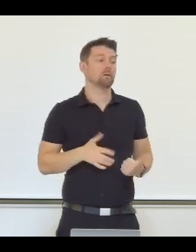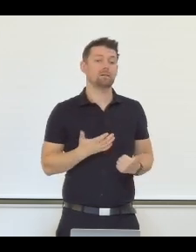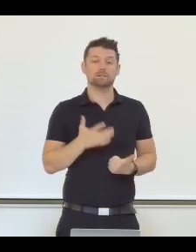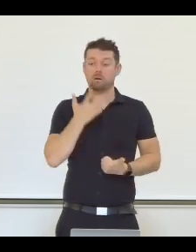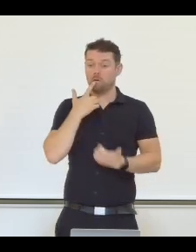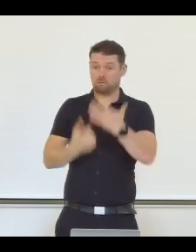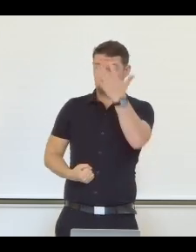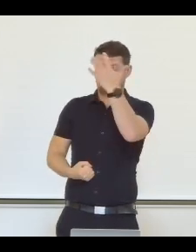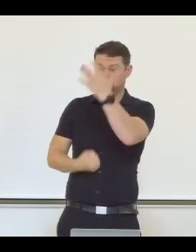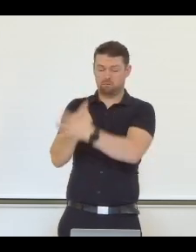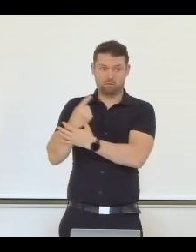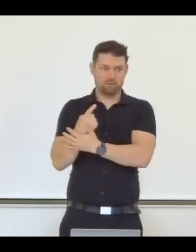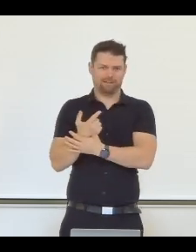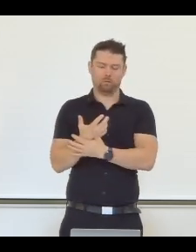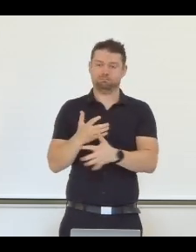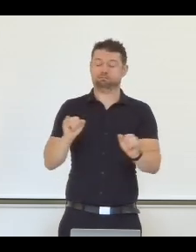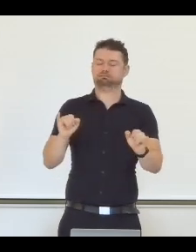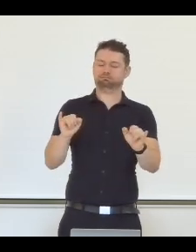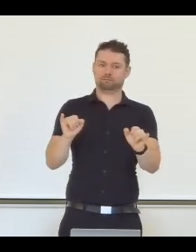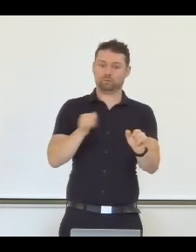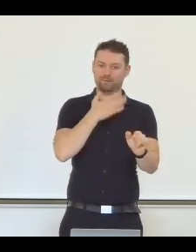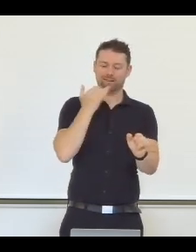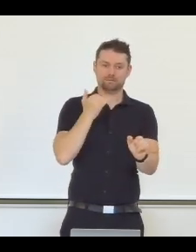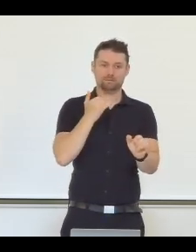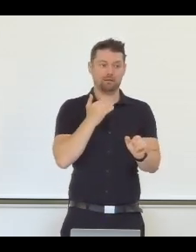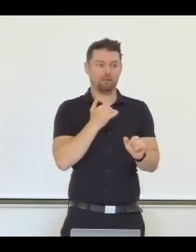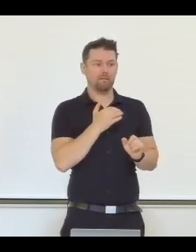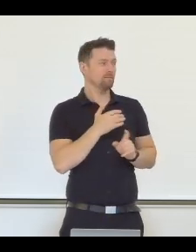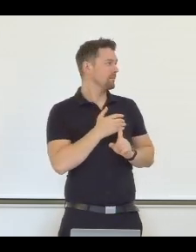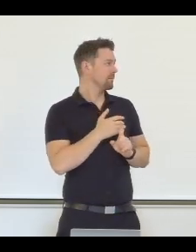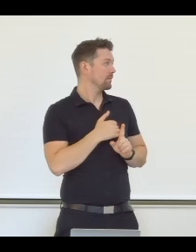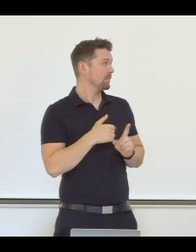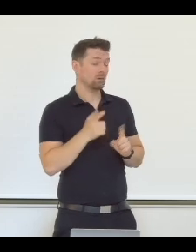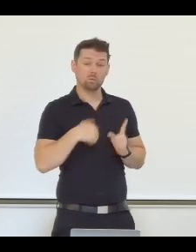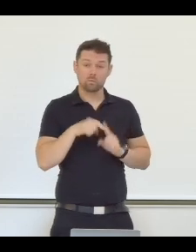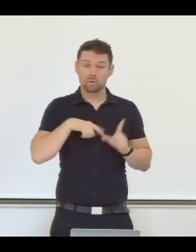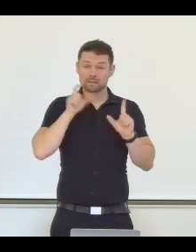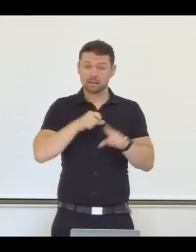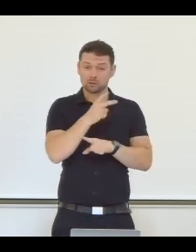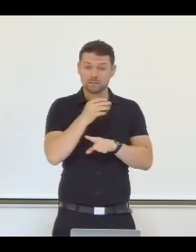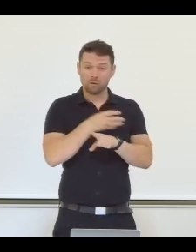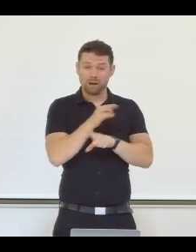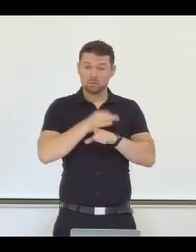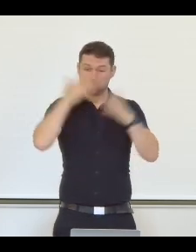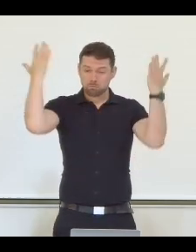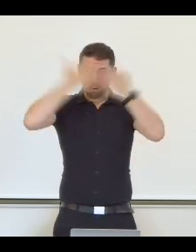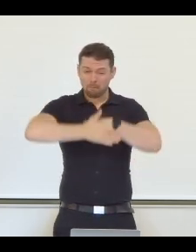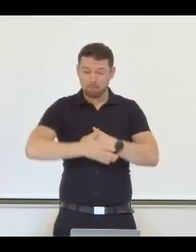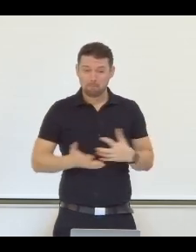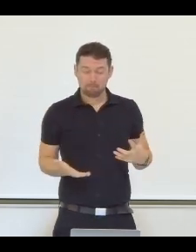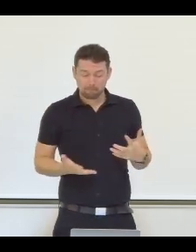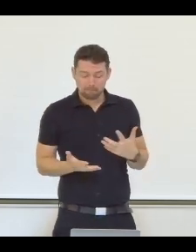happened, not so nice. But later, so we stayed for 22 hours in the dark like that.